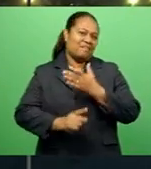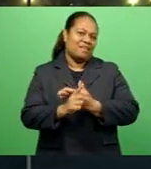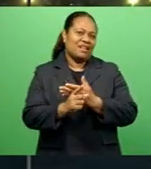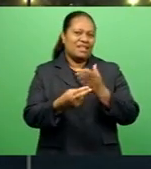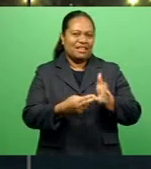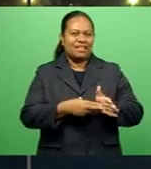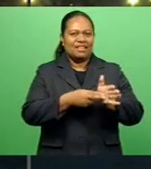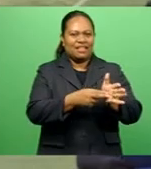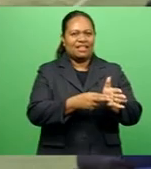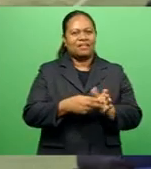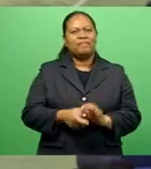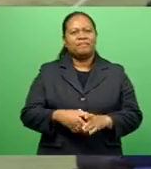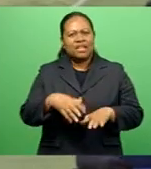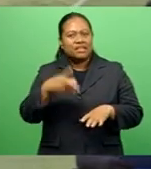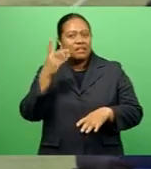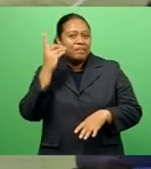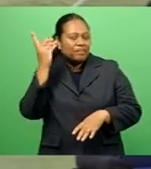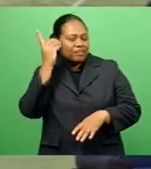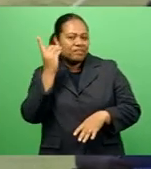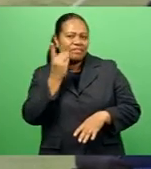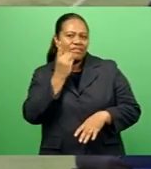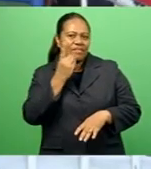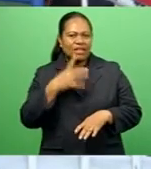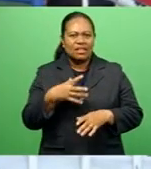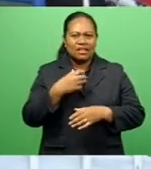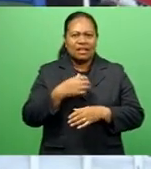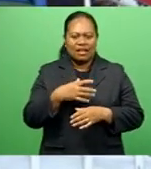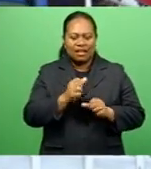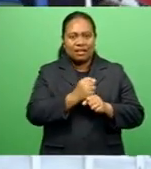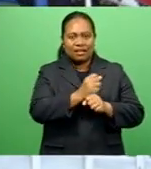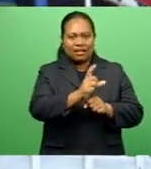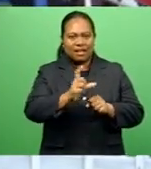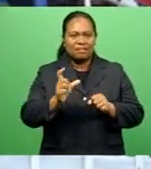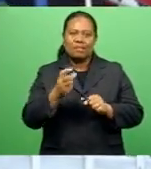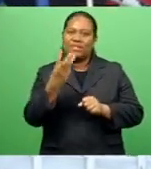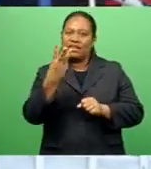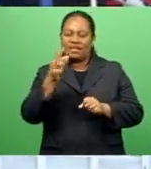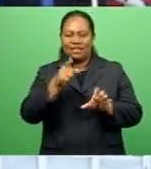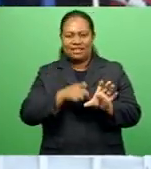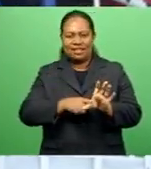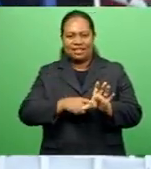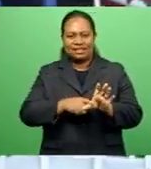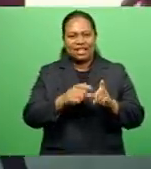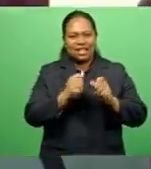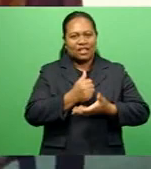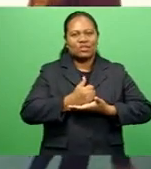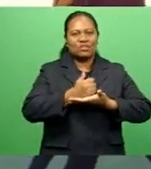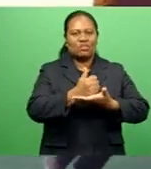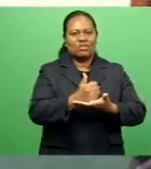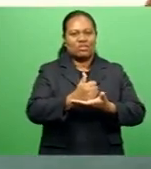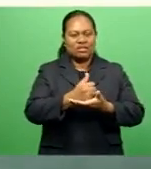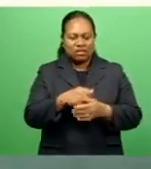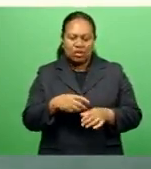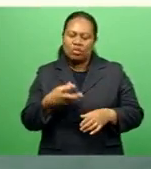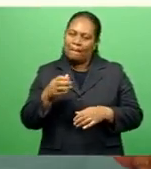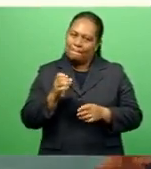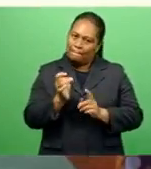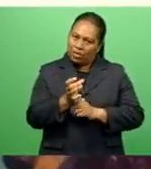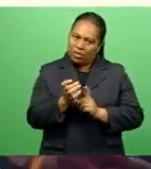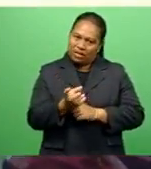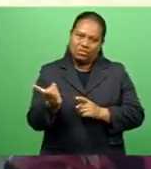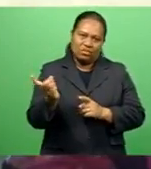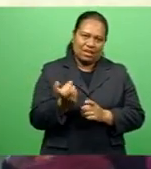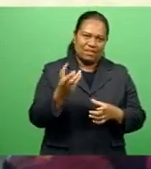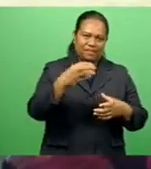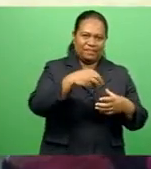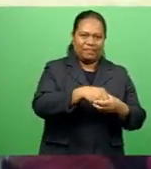the mobile company coming on board as sponsors for the next 3 years, it was important for them to be present at one of the league